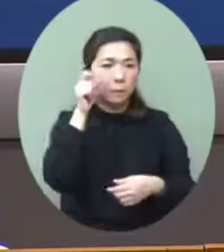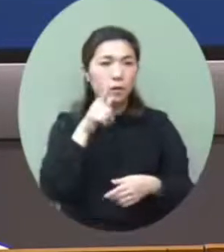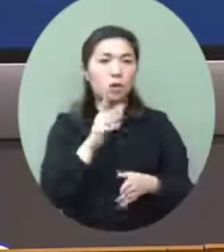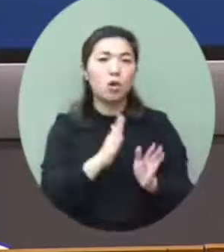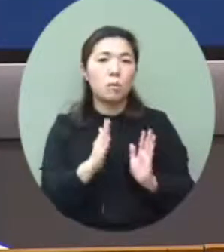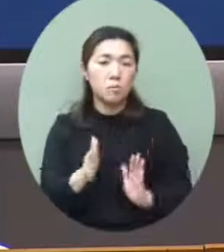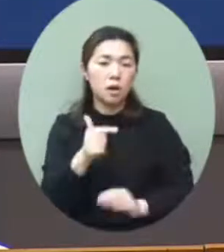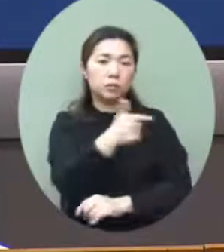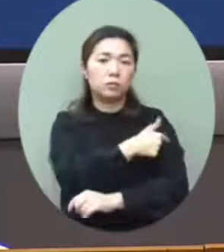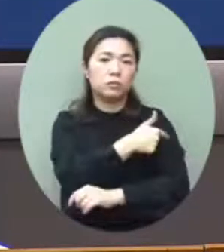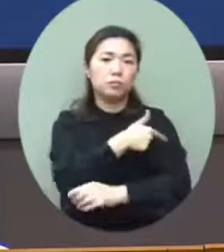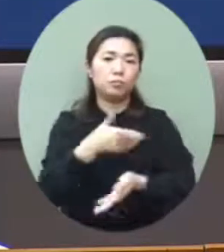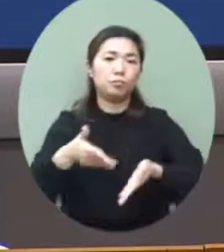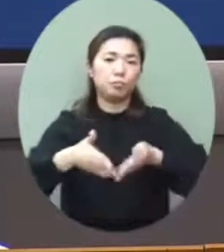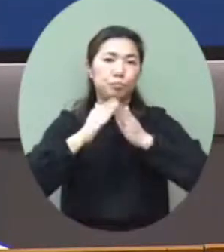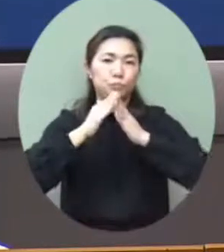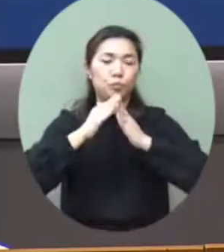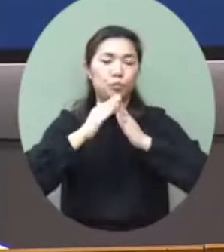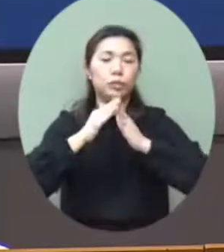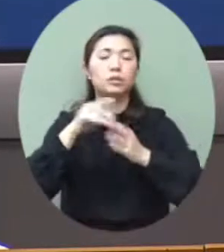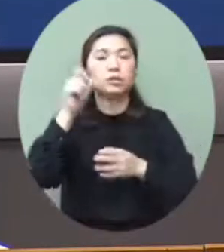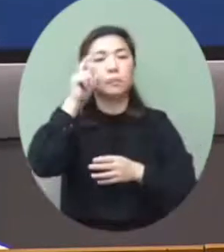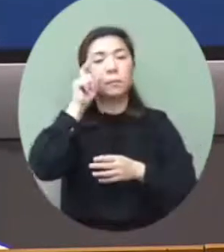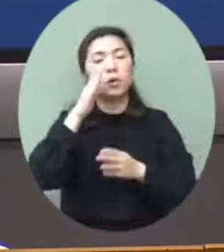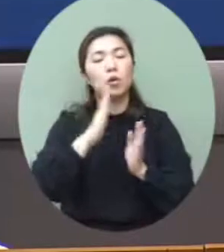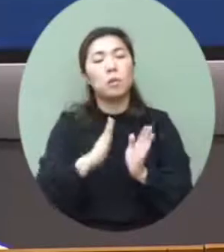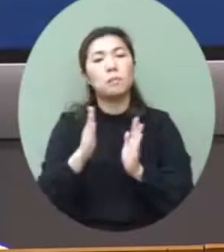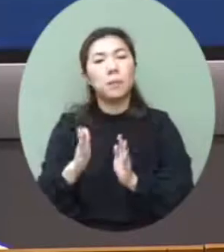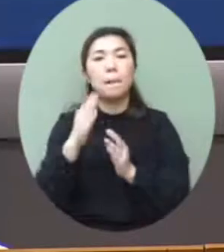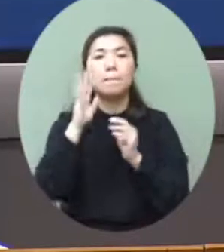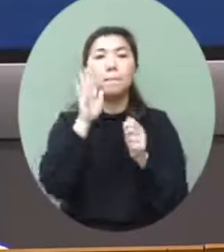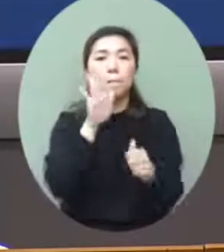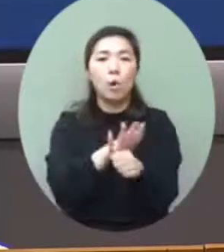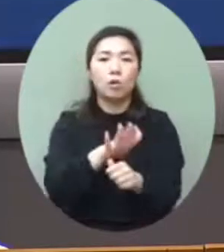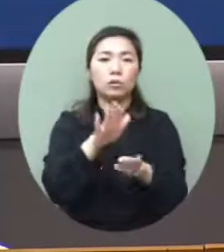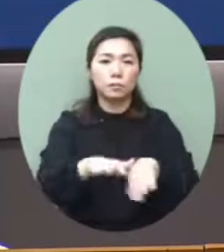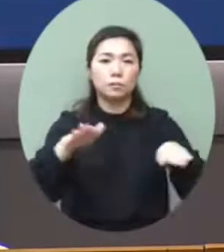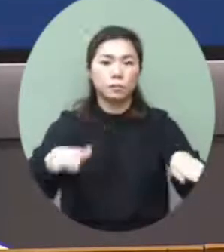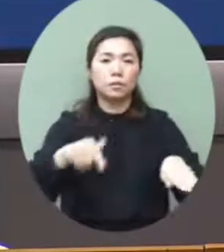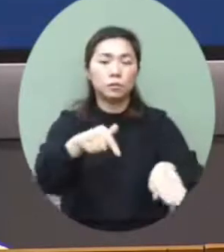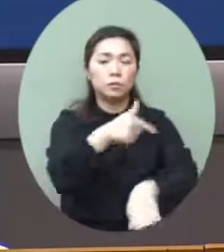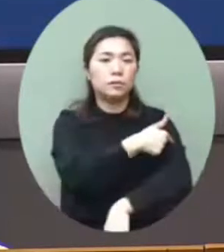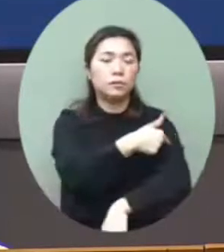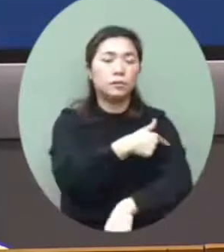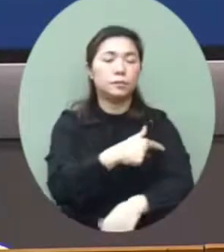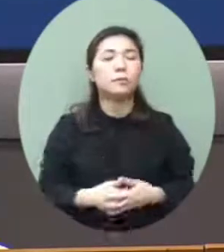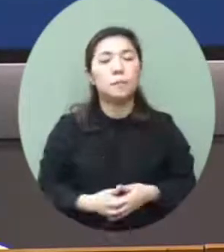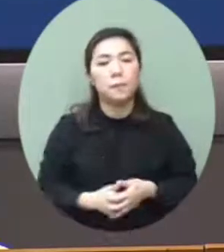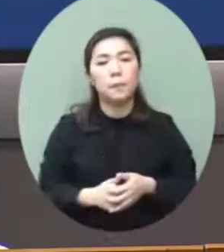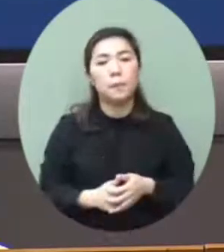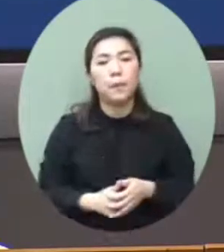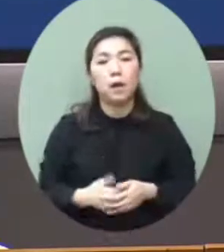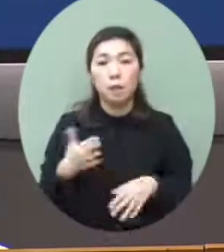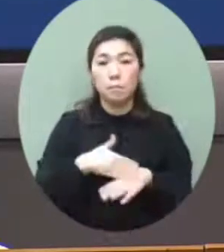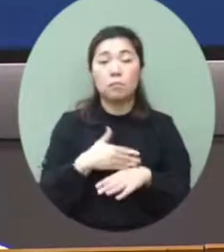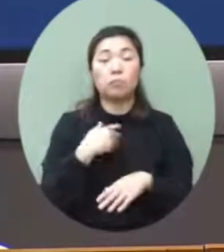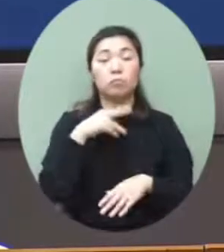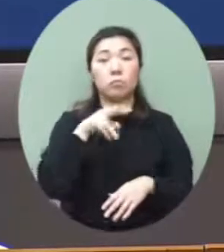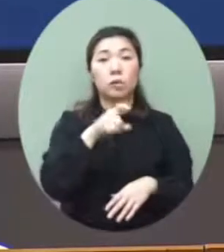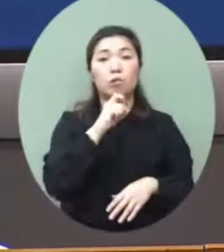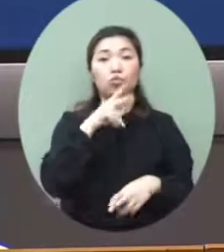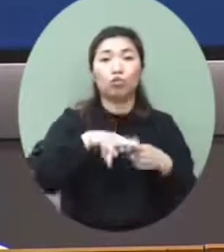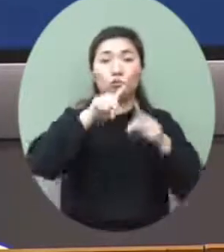take their children for vaccination as soon as possible. We have made special arrangements and vaccination centers for